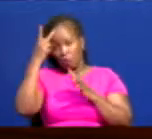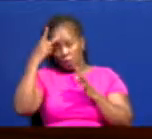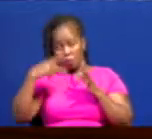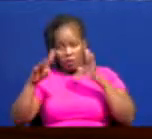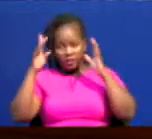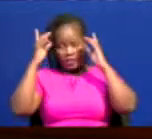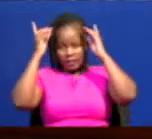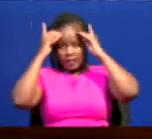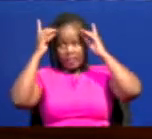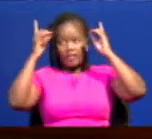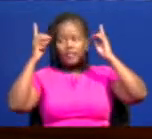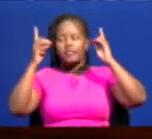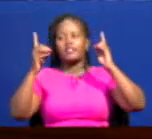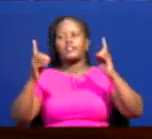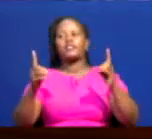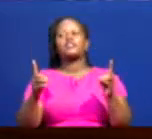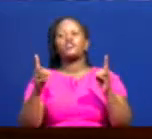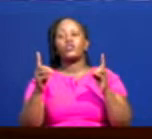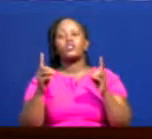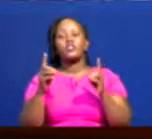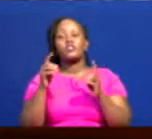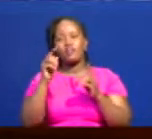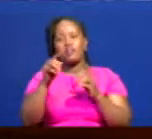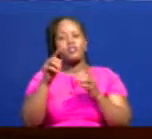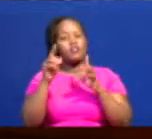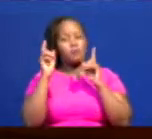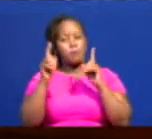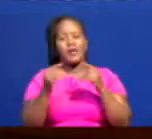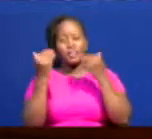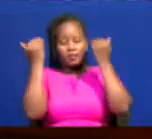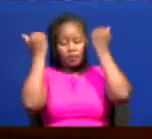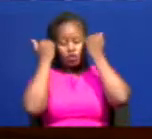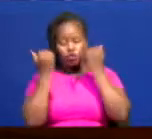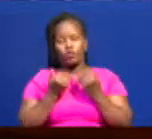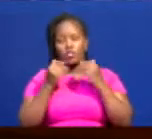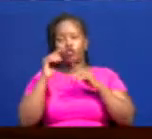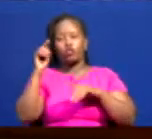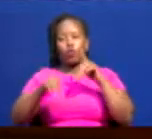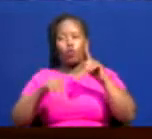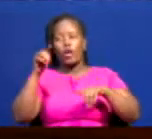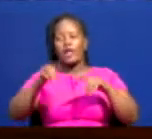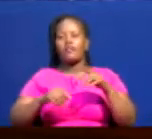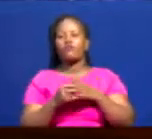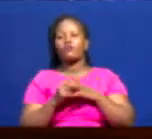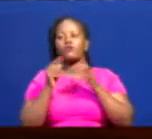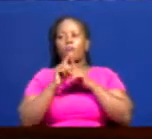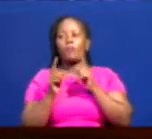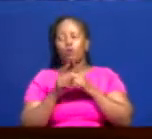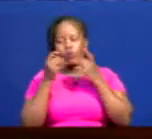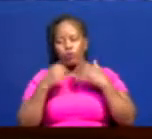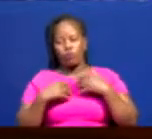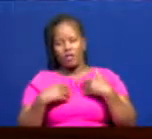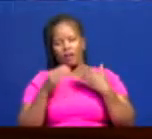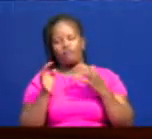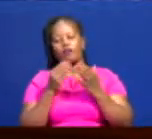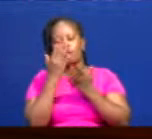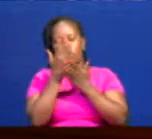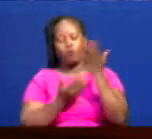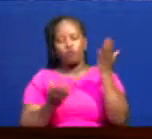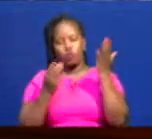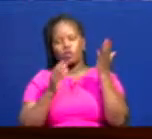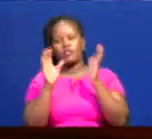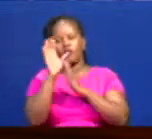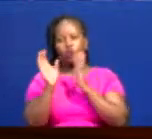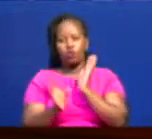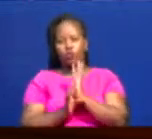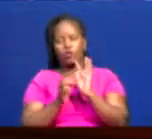decisions are subject to judicial review. We have a prescription of the Constitution that when it's a policy